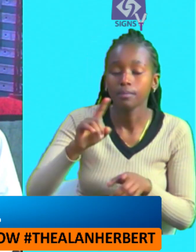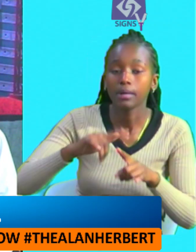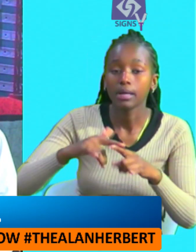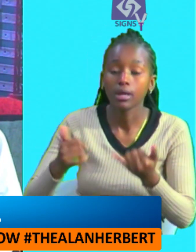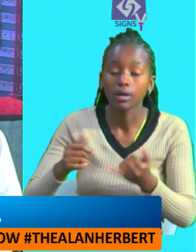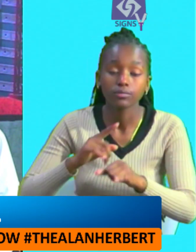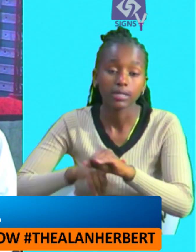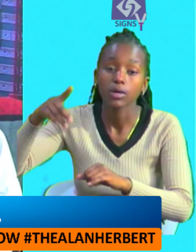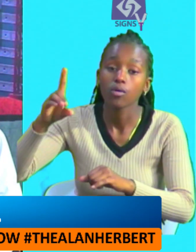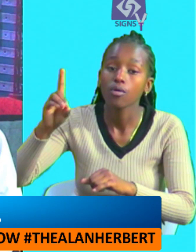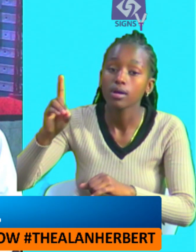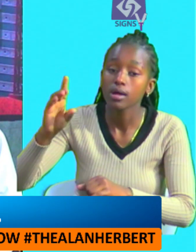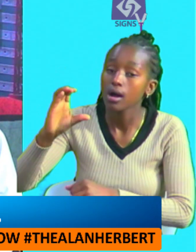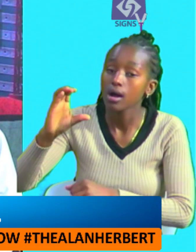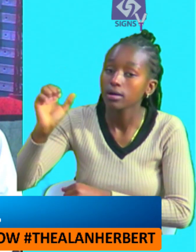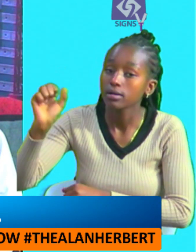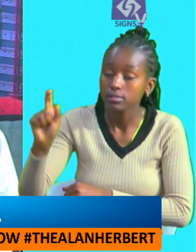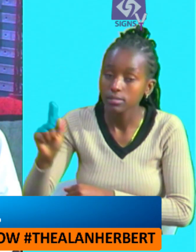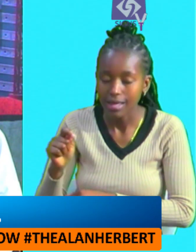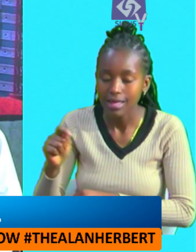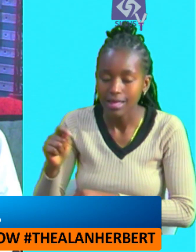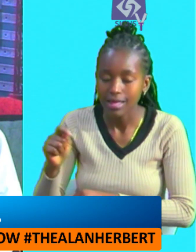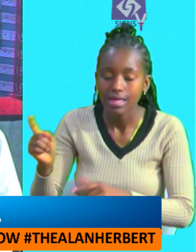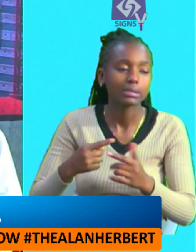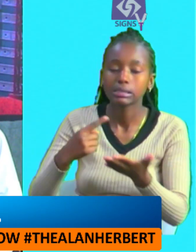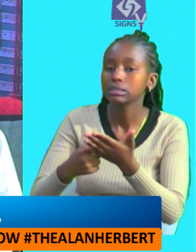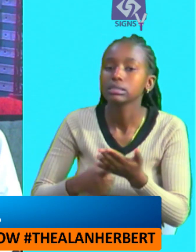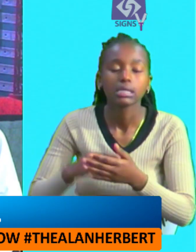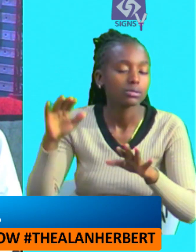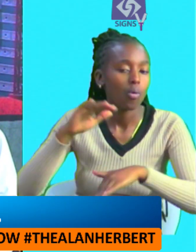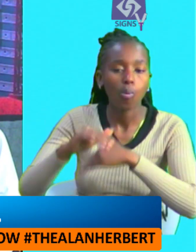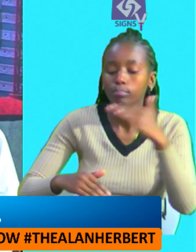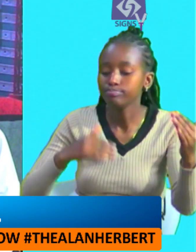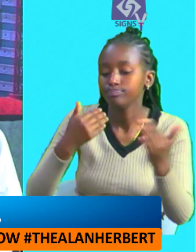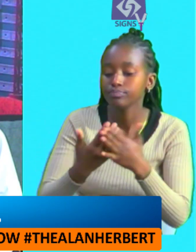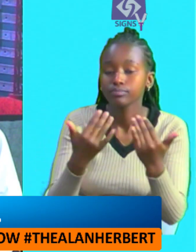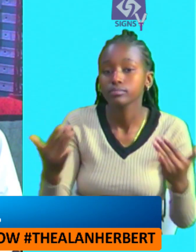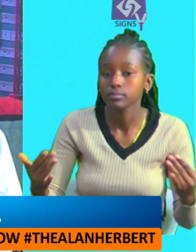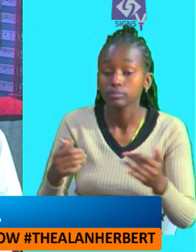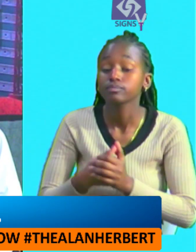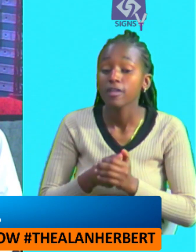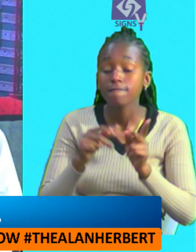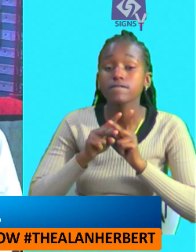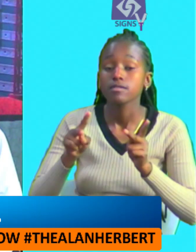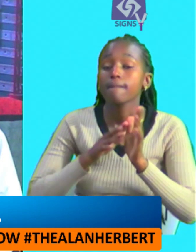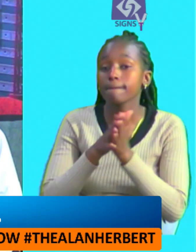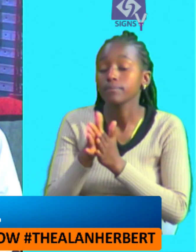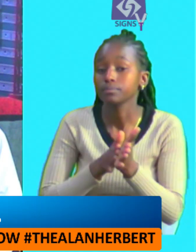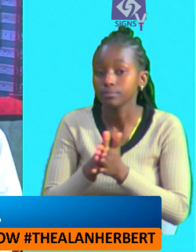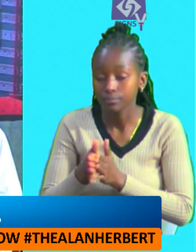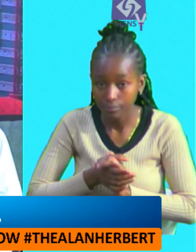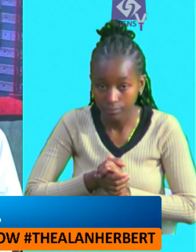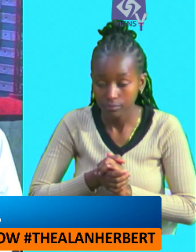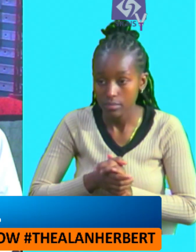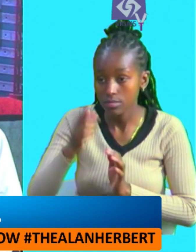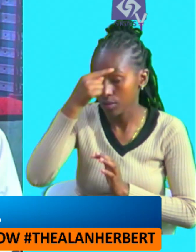why podcasts were started. Because when you look at podcasts, they are an alternate of radio. Radio, because it's